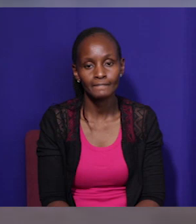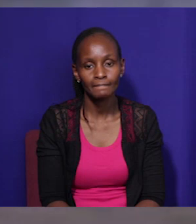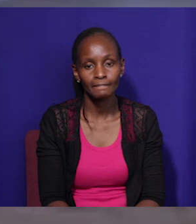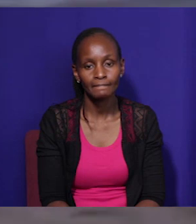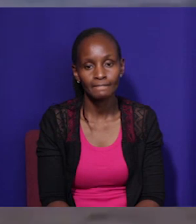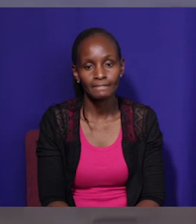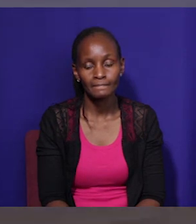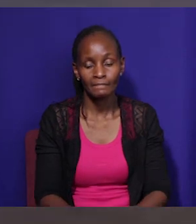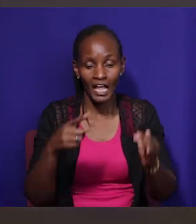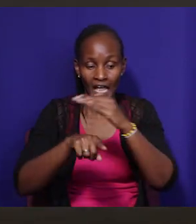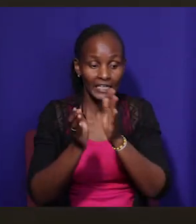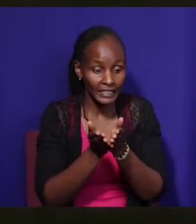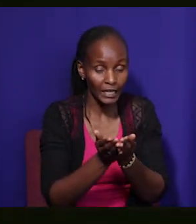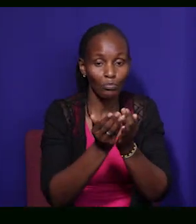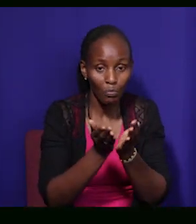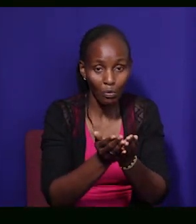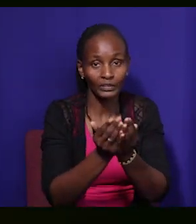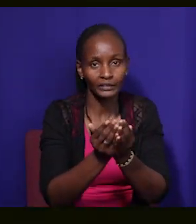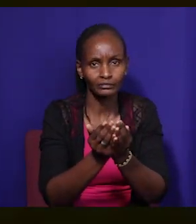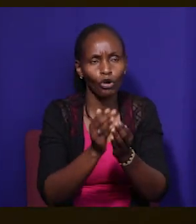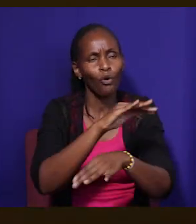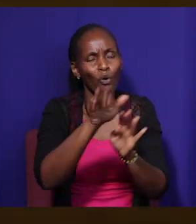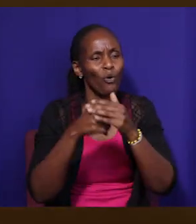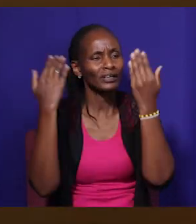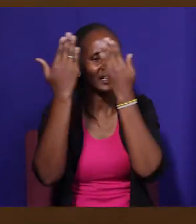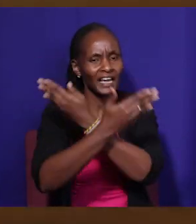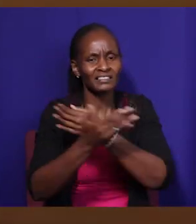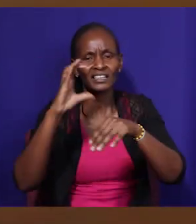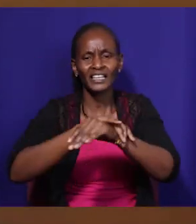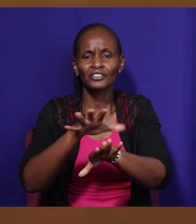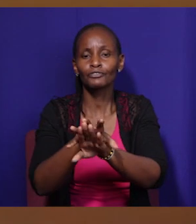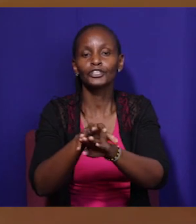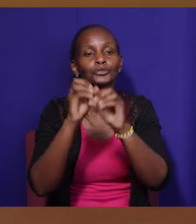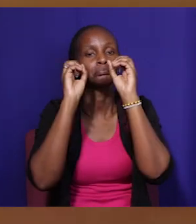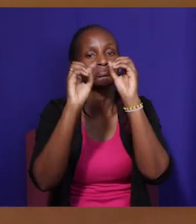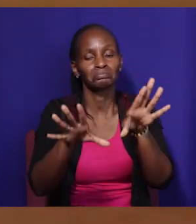So they went out in a boat, but all that night they did not catch a thing.